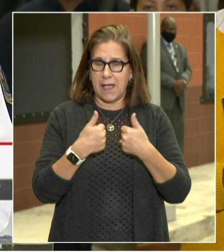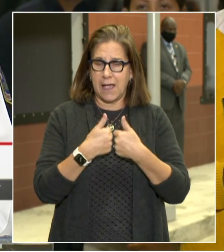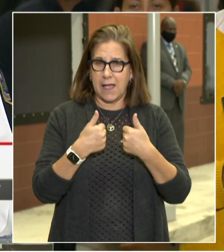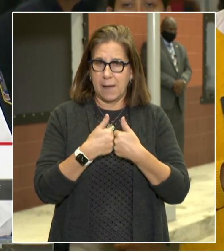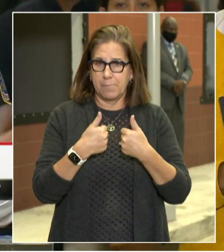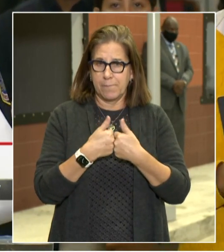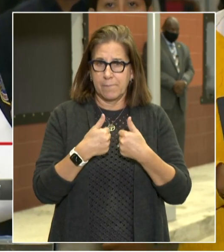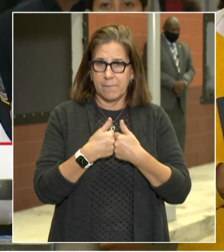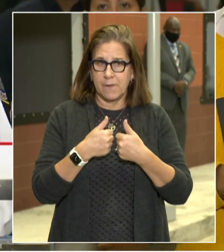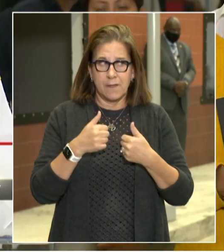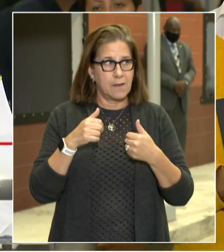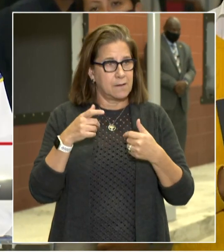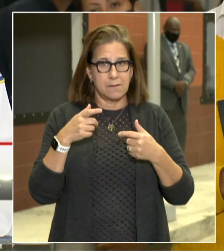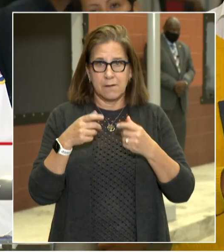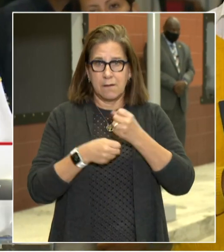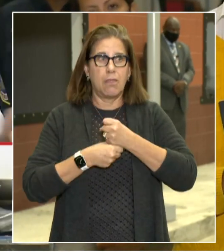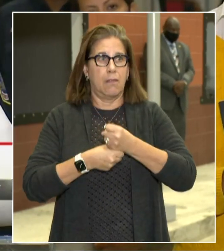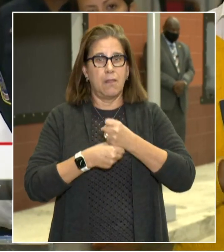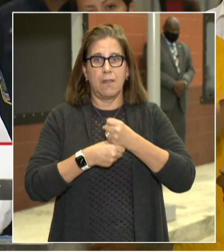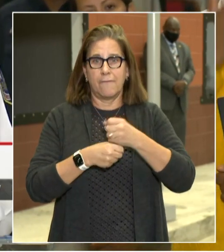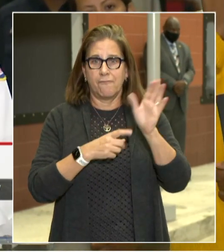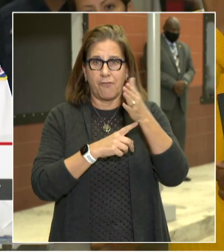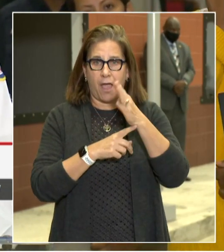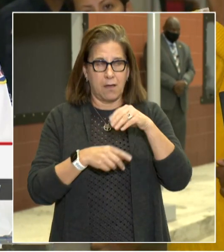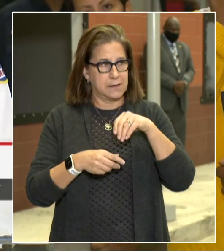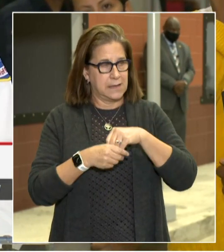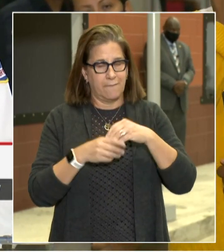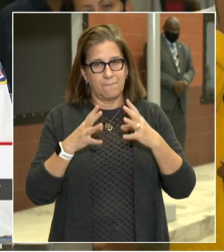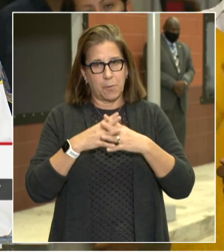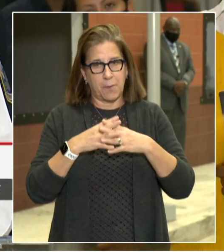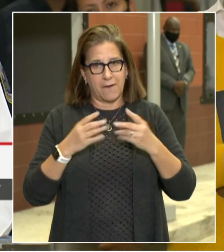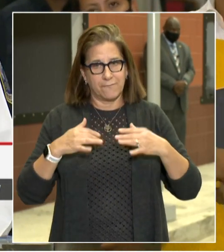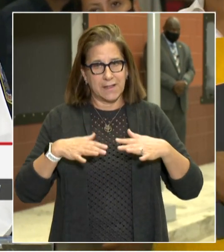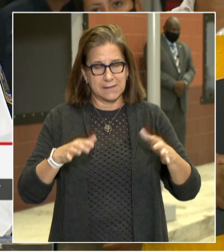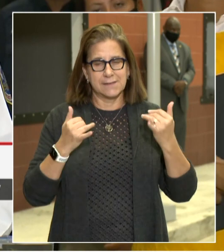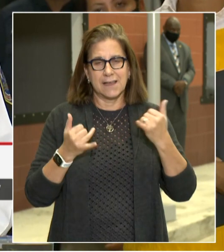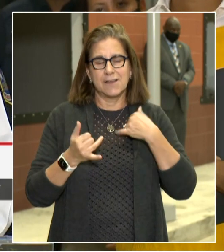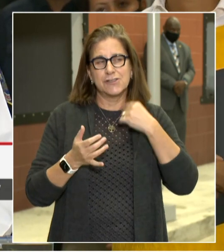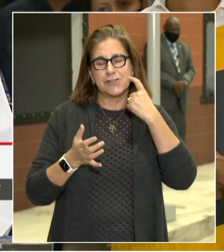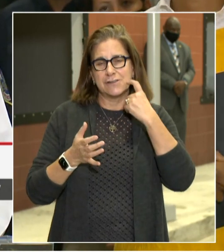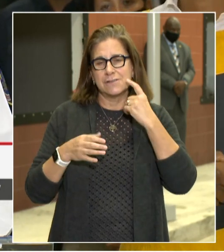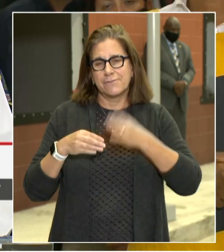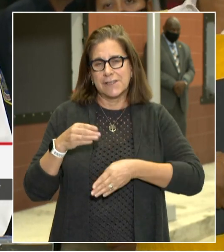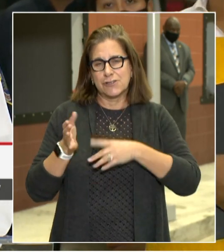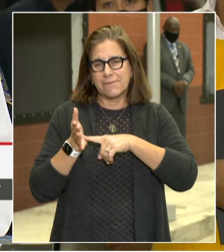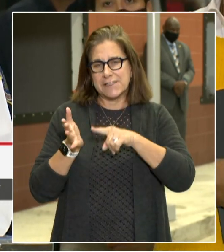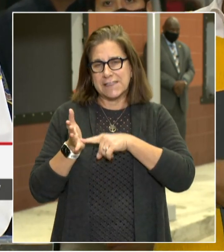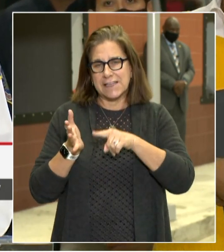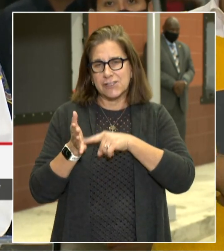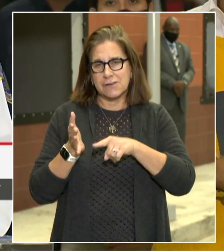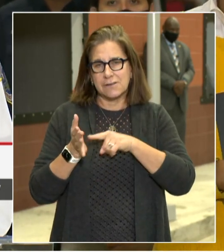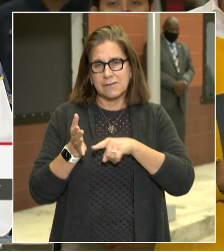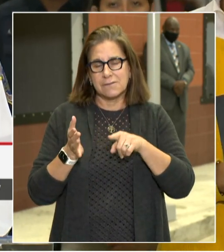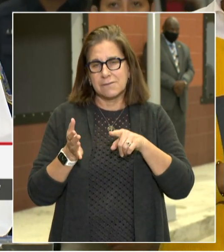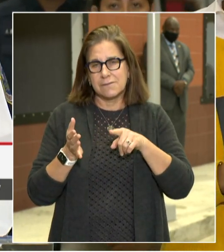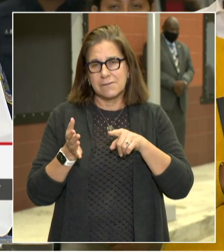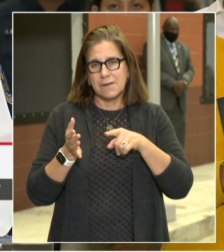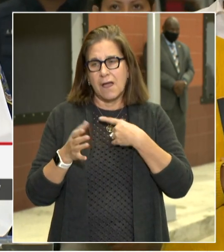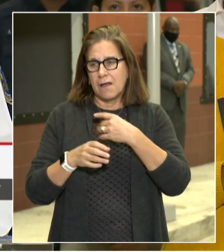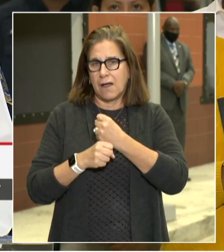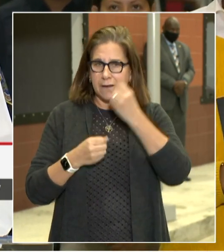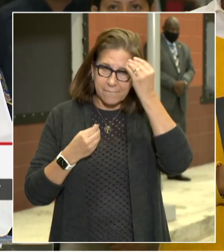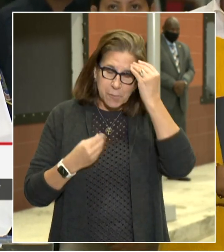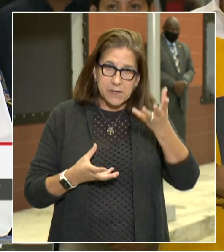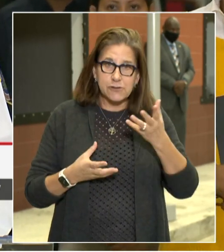instance that we had, as we learned through the investigation over the last couple of hours, the individuals who were there, and we're making